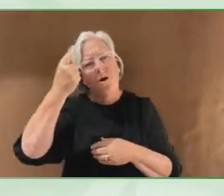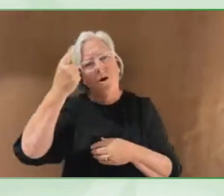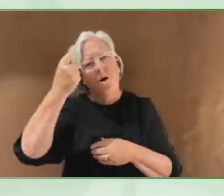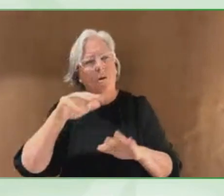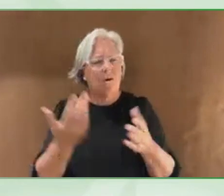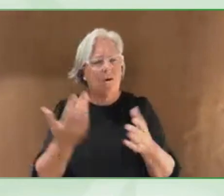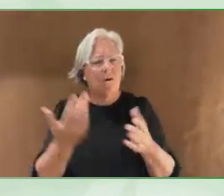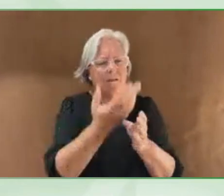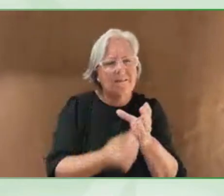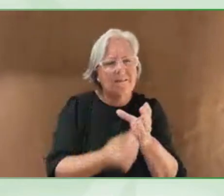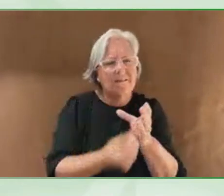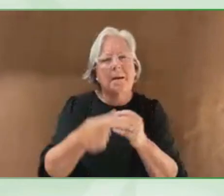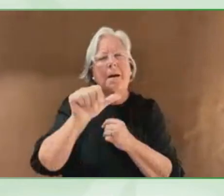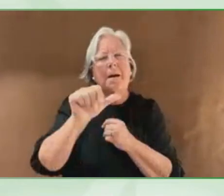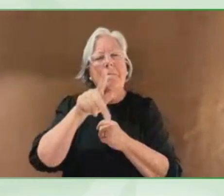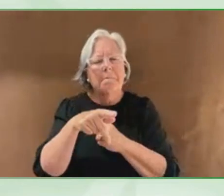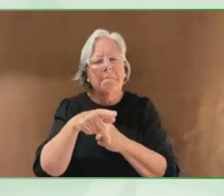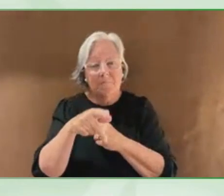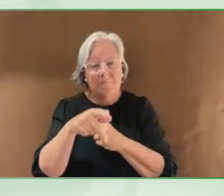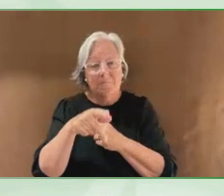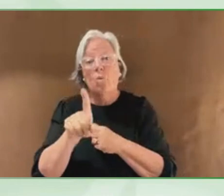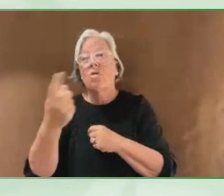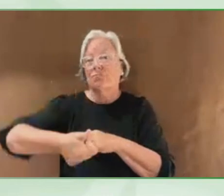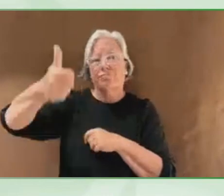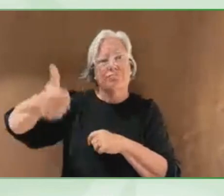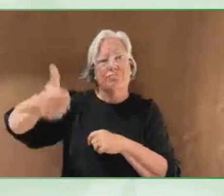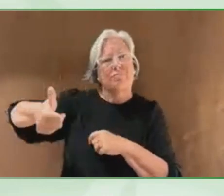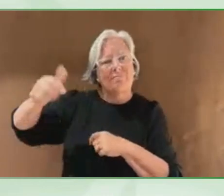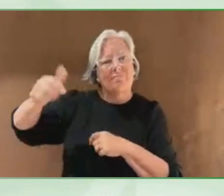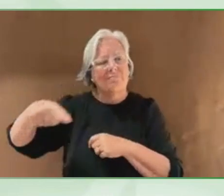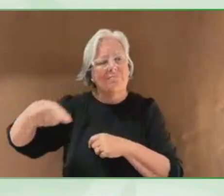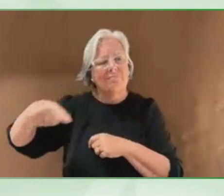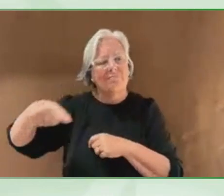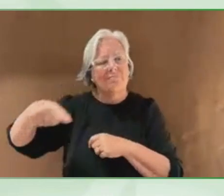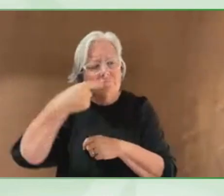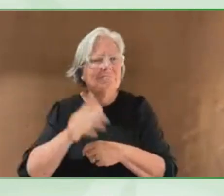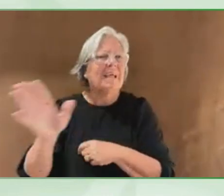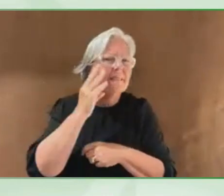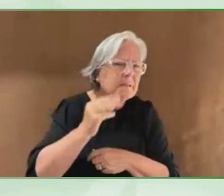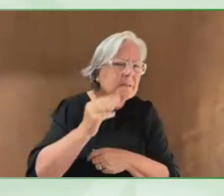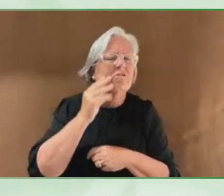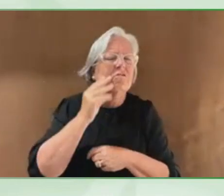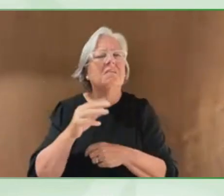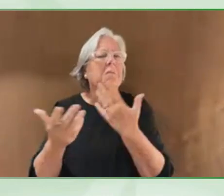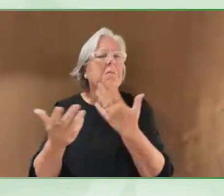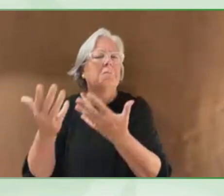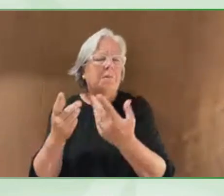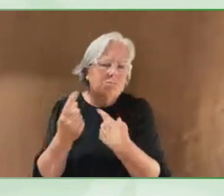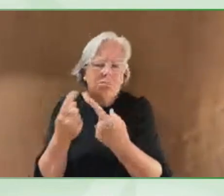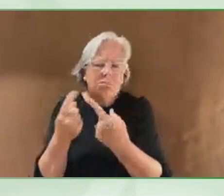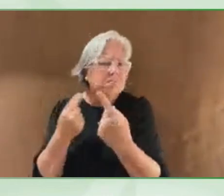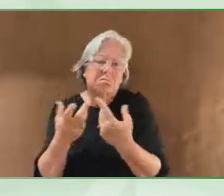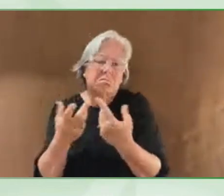actually come and talk about their own experience, and I'm going to show a video shortly. But we've also engaged with things